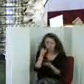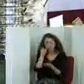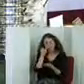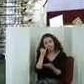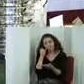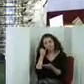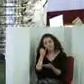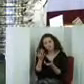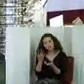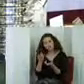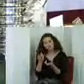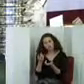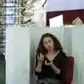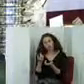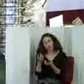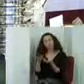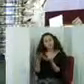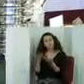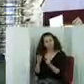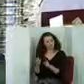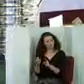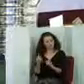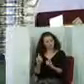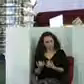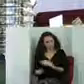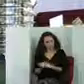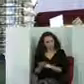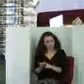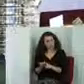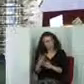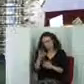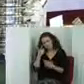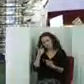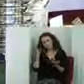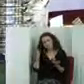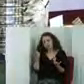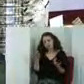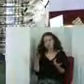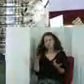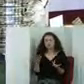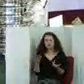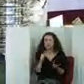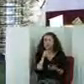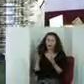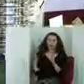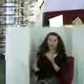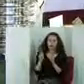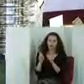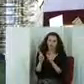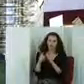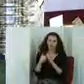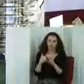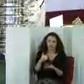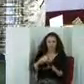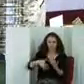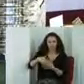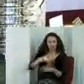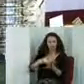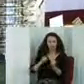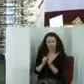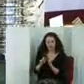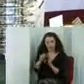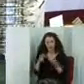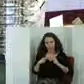morning not to come and receive from a server because perhaps you just aren't ready to have that interaction with another human being this